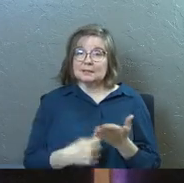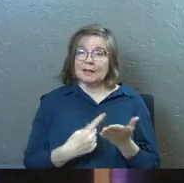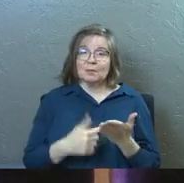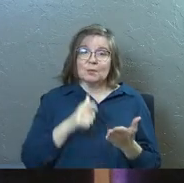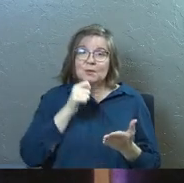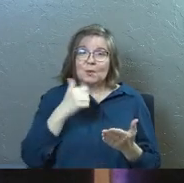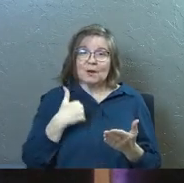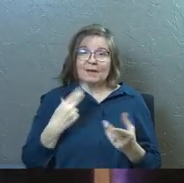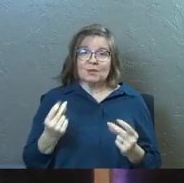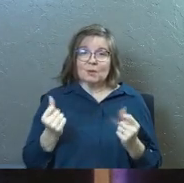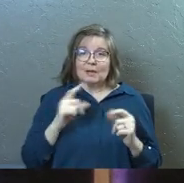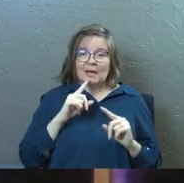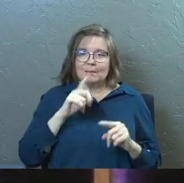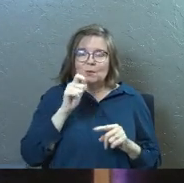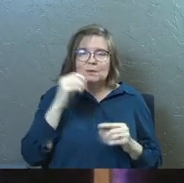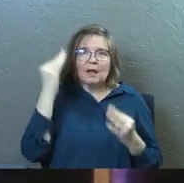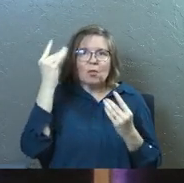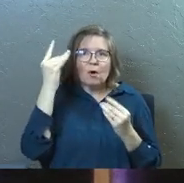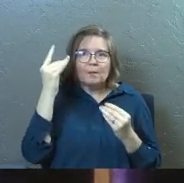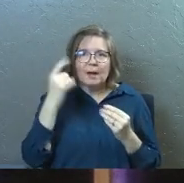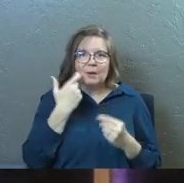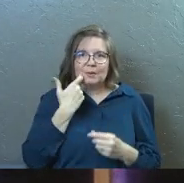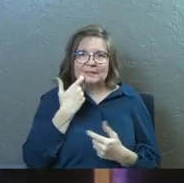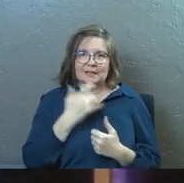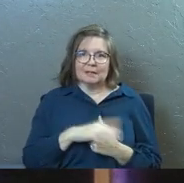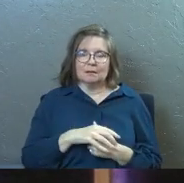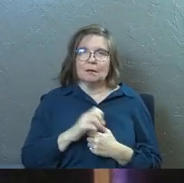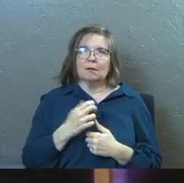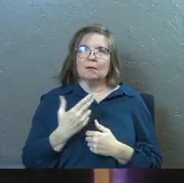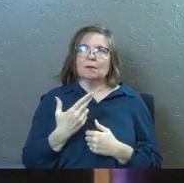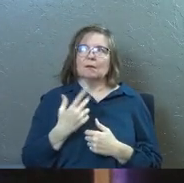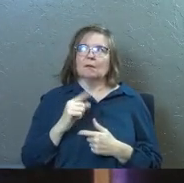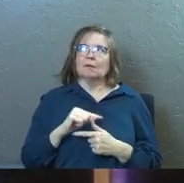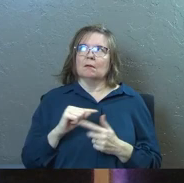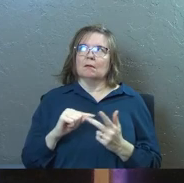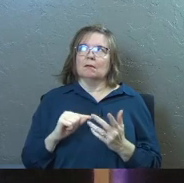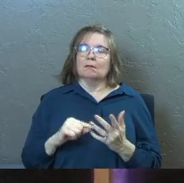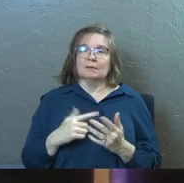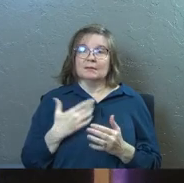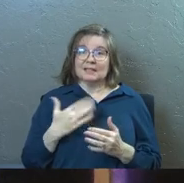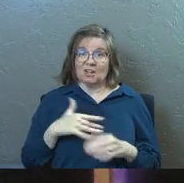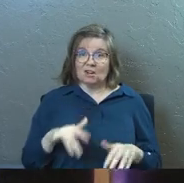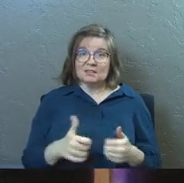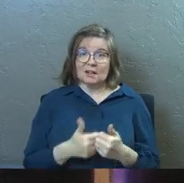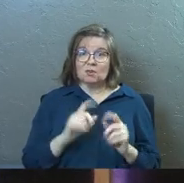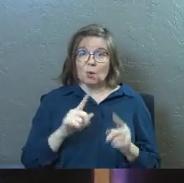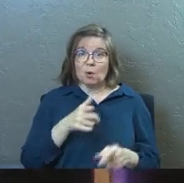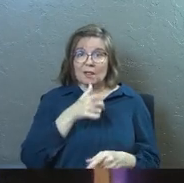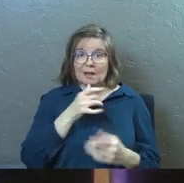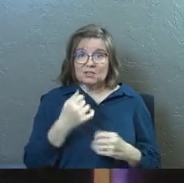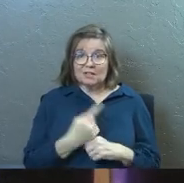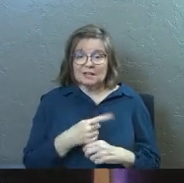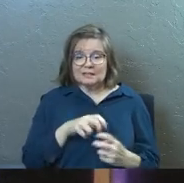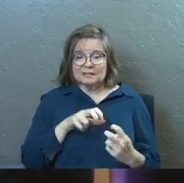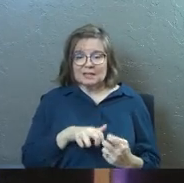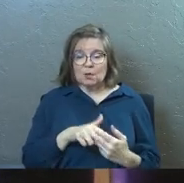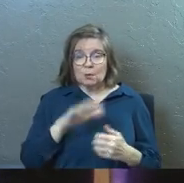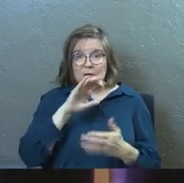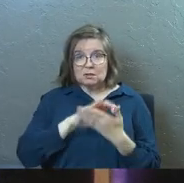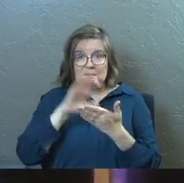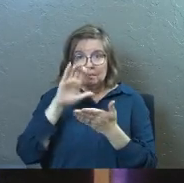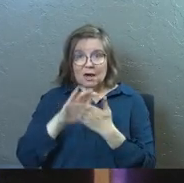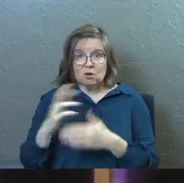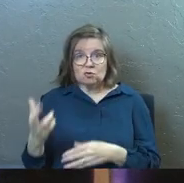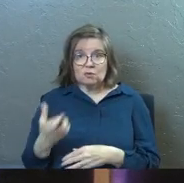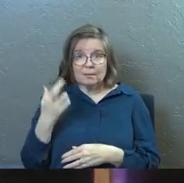Sometimes we don't have the quick answer because we haven't thought about it recently. Go to lunch today. Here's another challenge. Go to lunch today. Sit down with your spouse